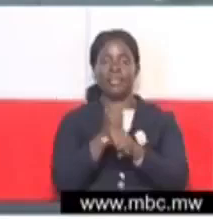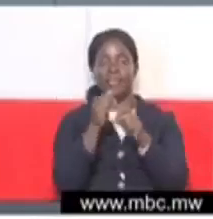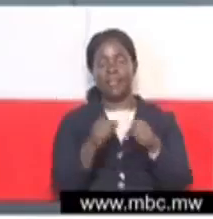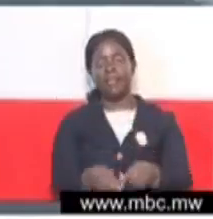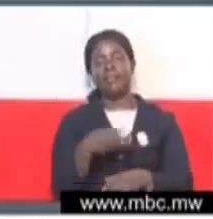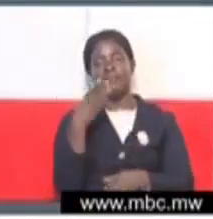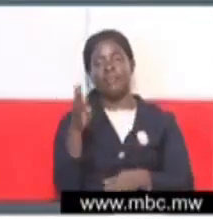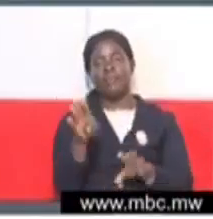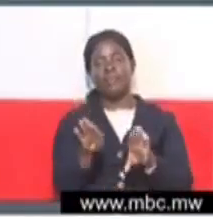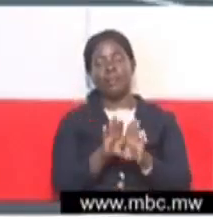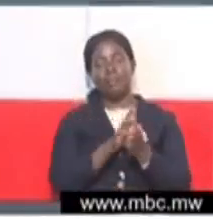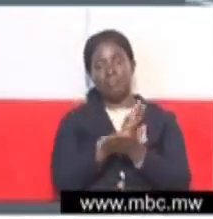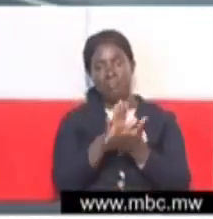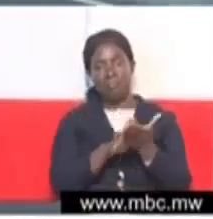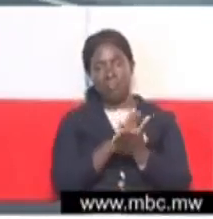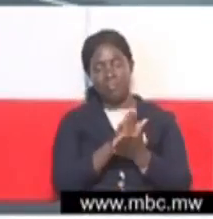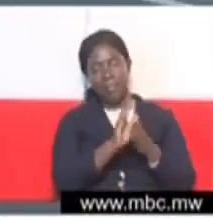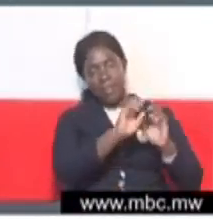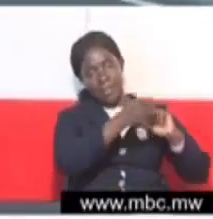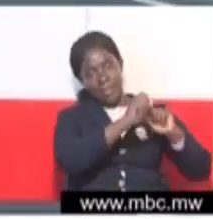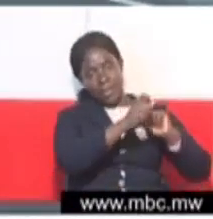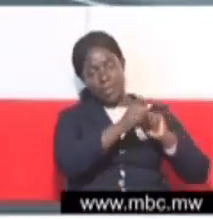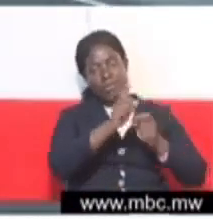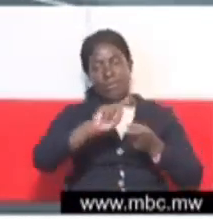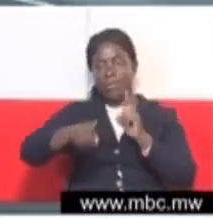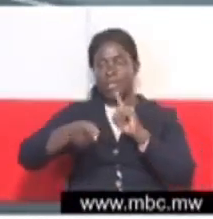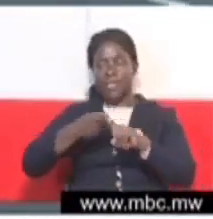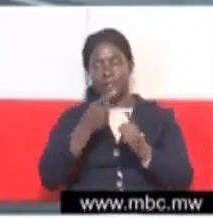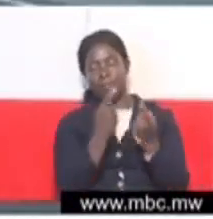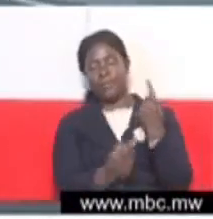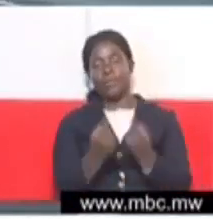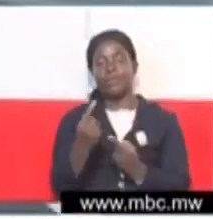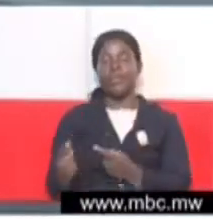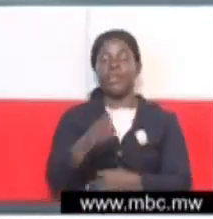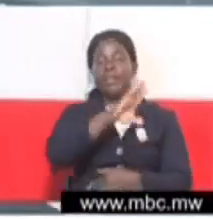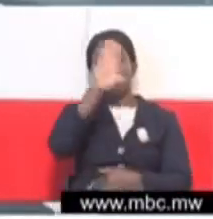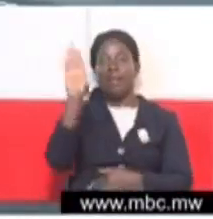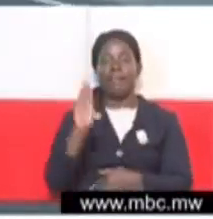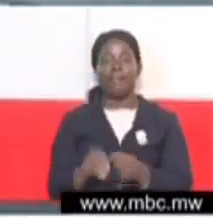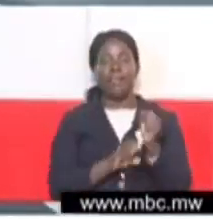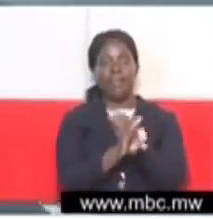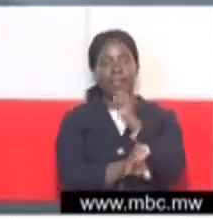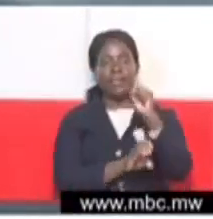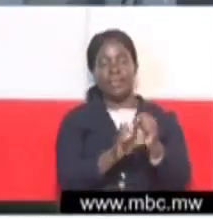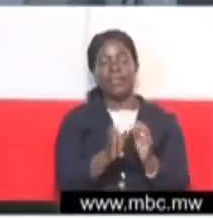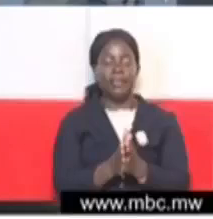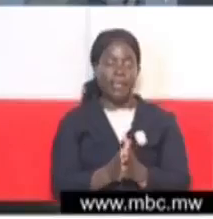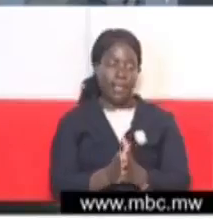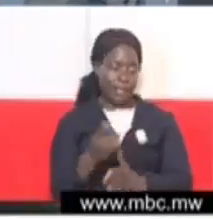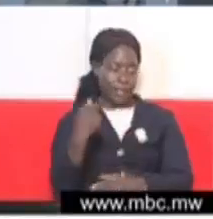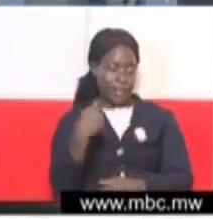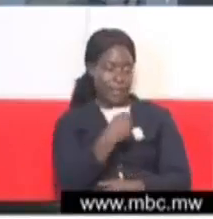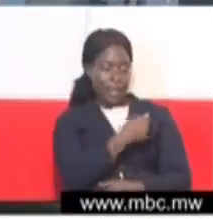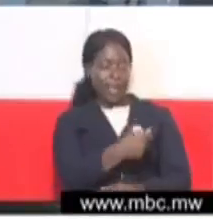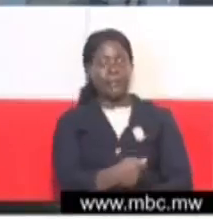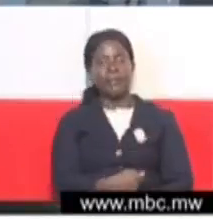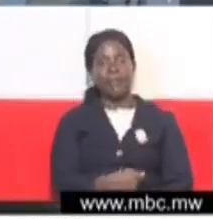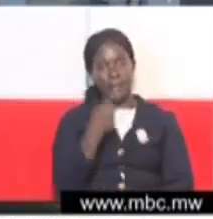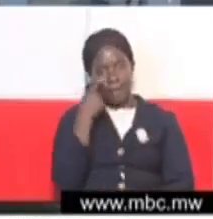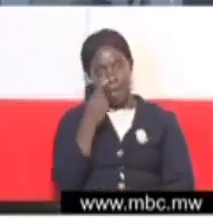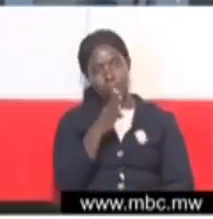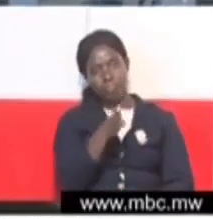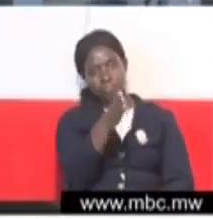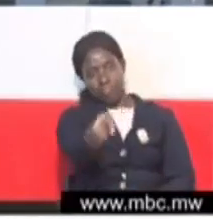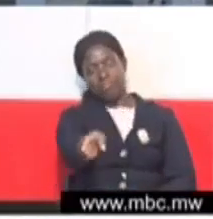is expected to renew friendship between African countries and China and map a way forward in China-Africa